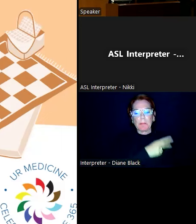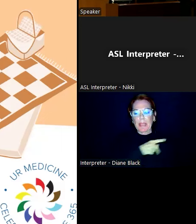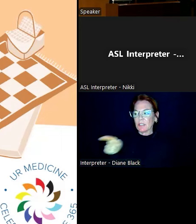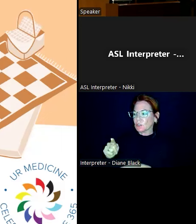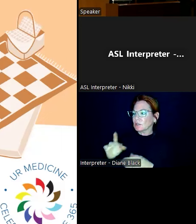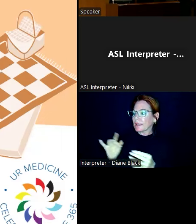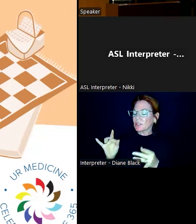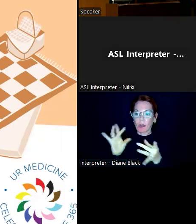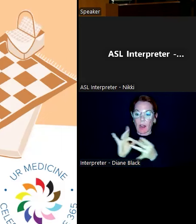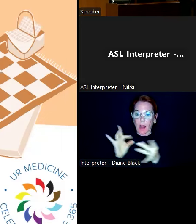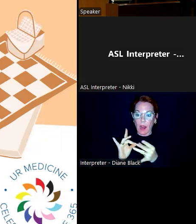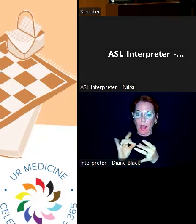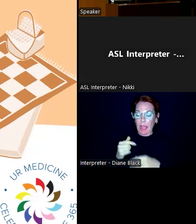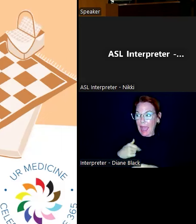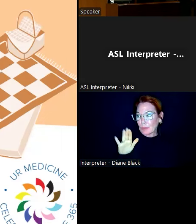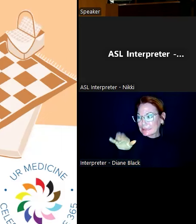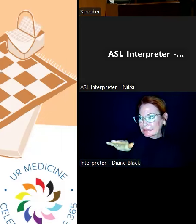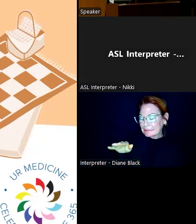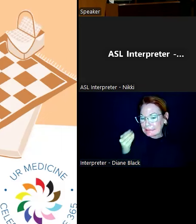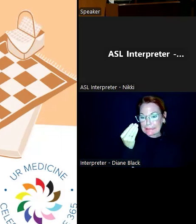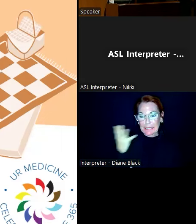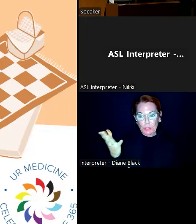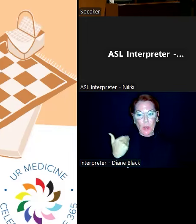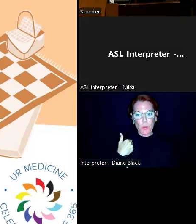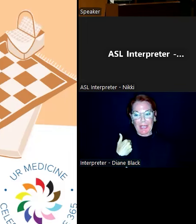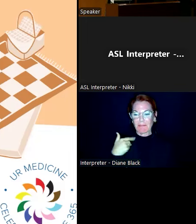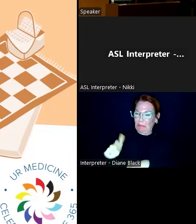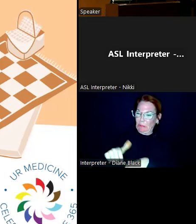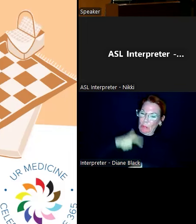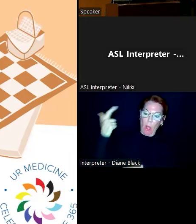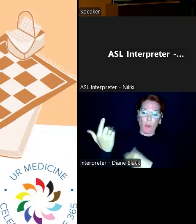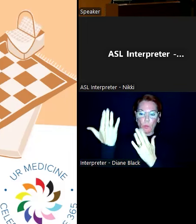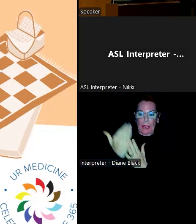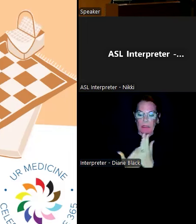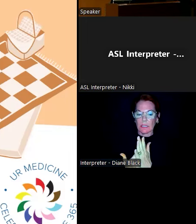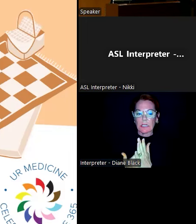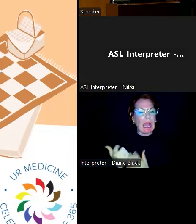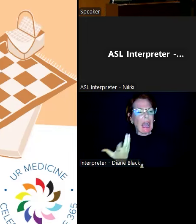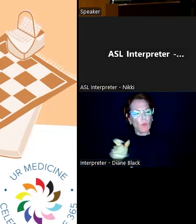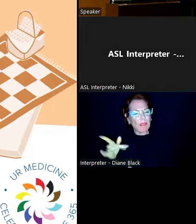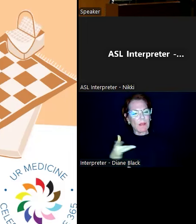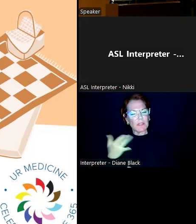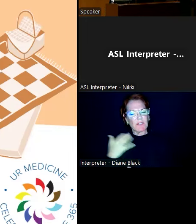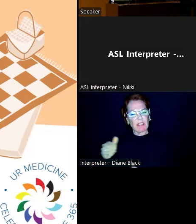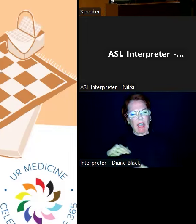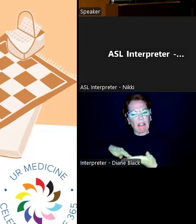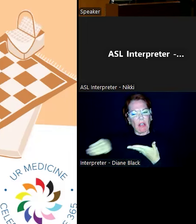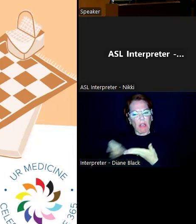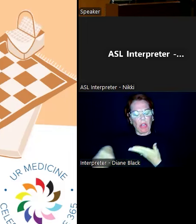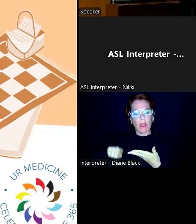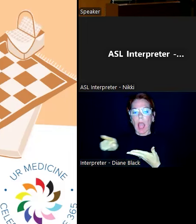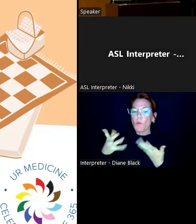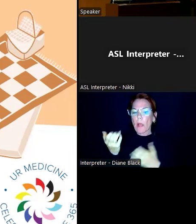really long wait list, and I proactively let them know, it doesn't feel like they're just getting bumped. They're prepared for it. It makes